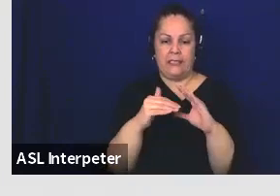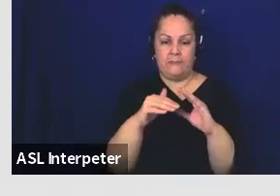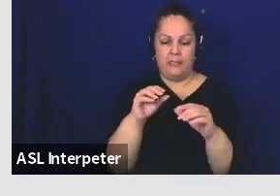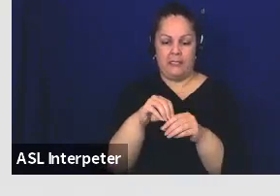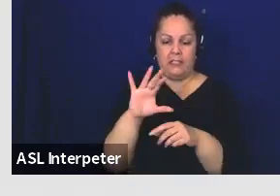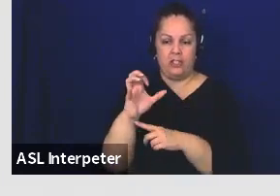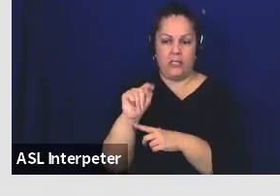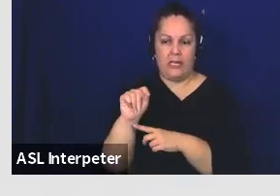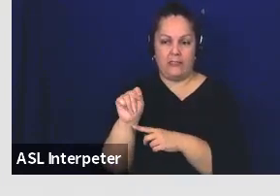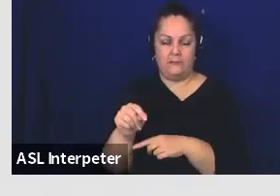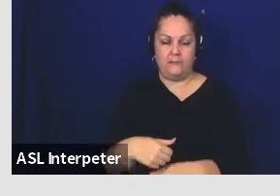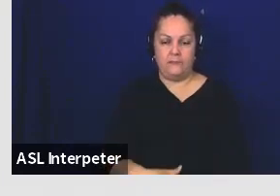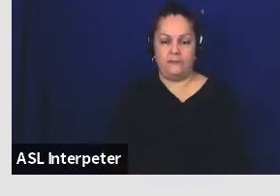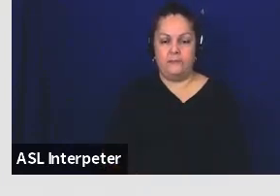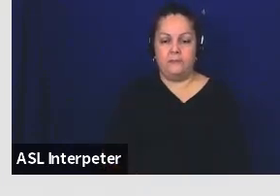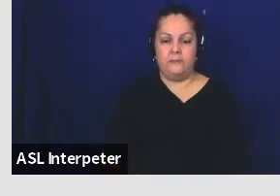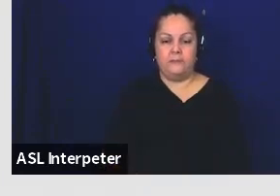chat.